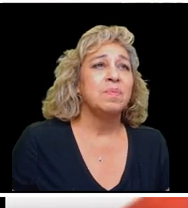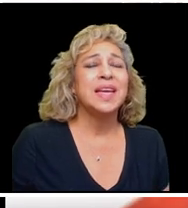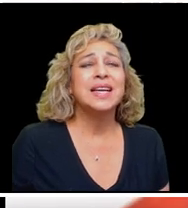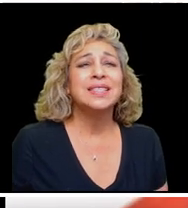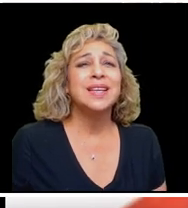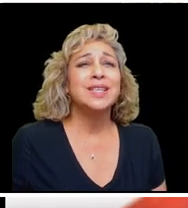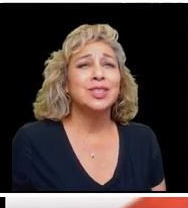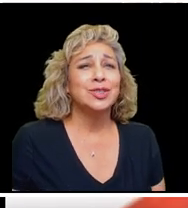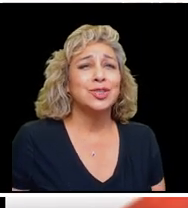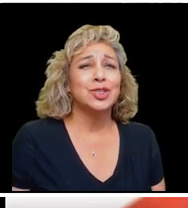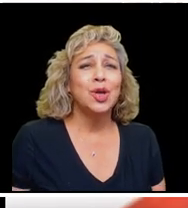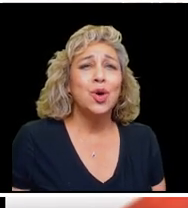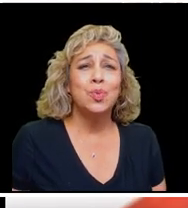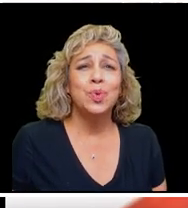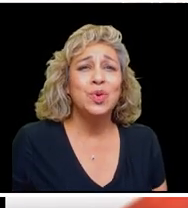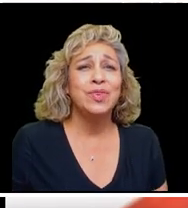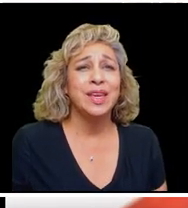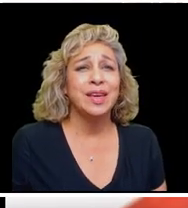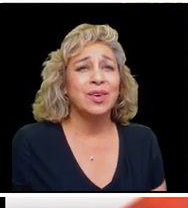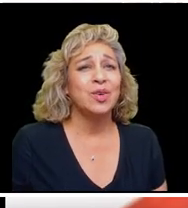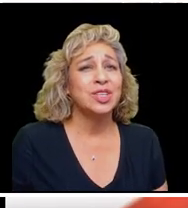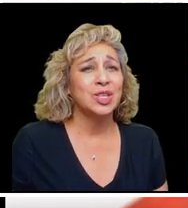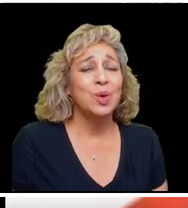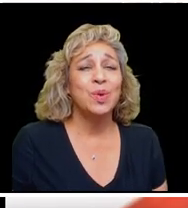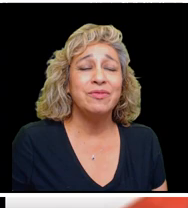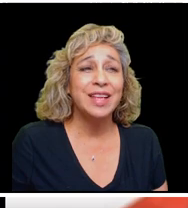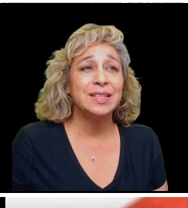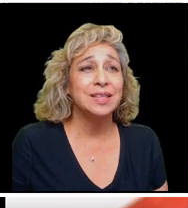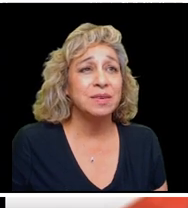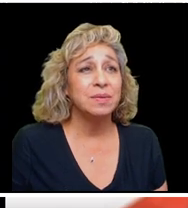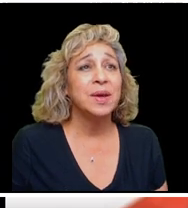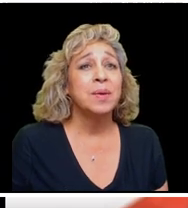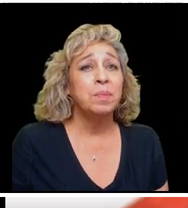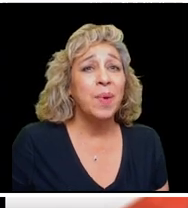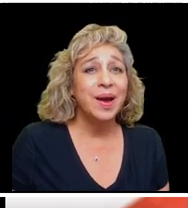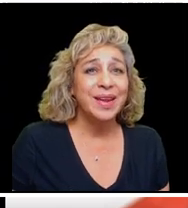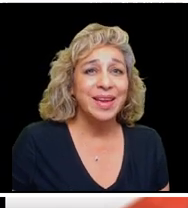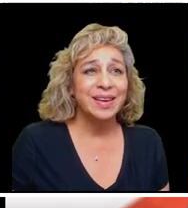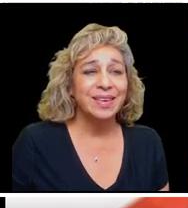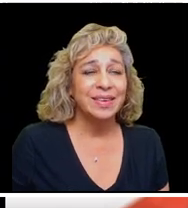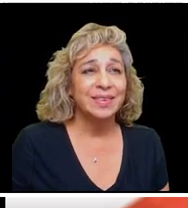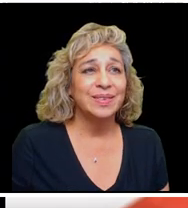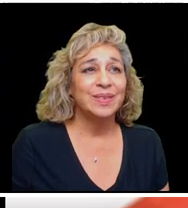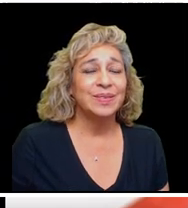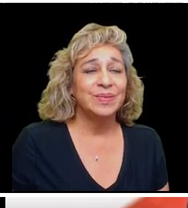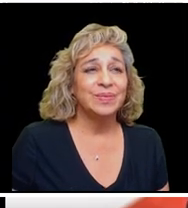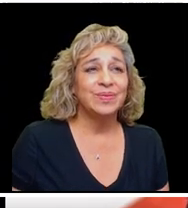because it is a slow moving or slow advancing body